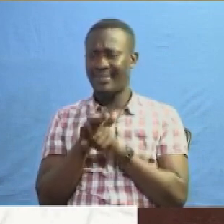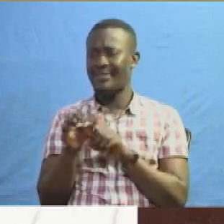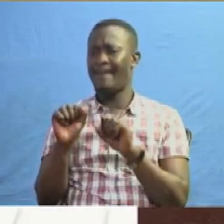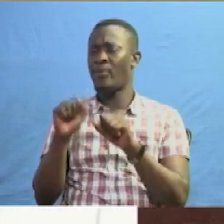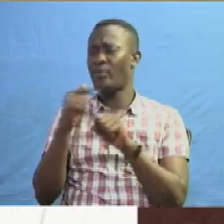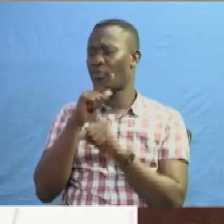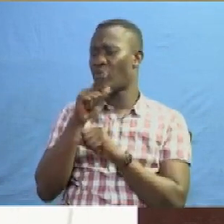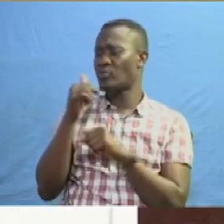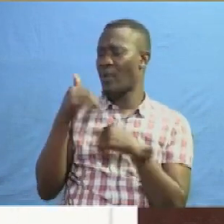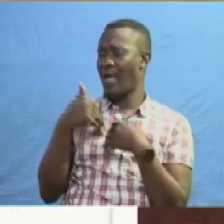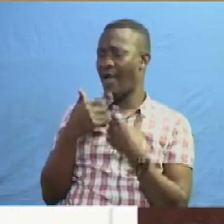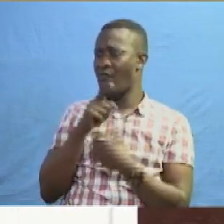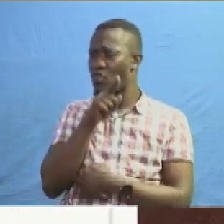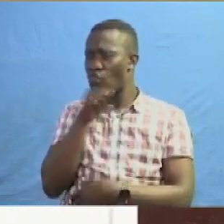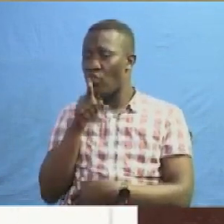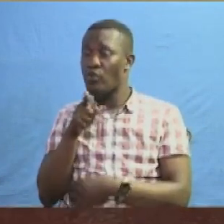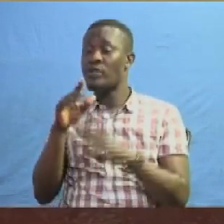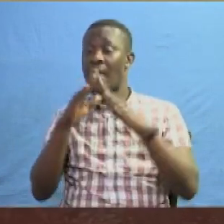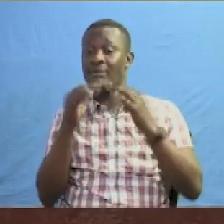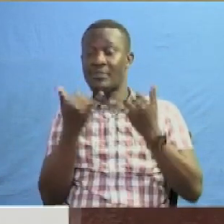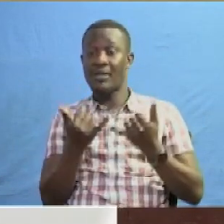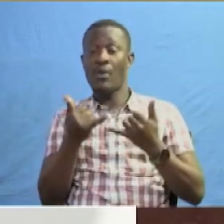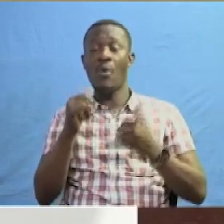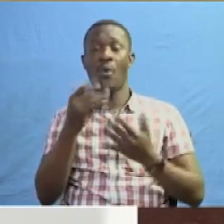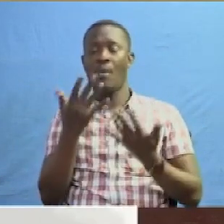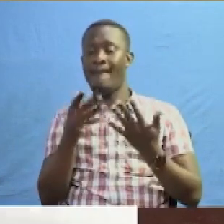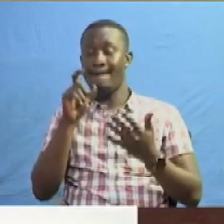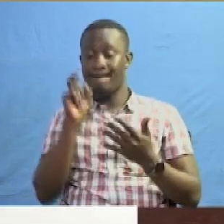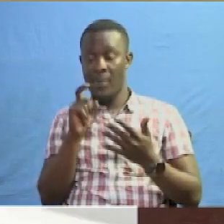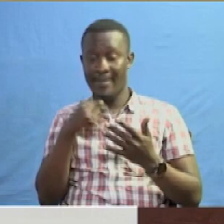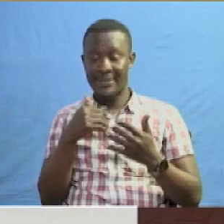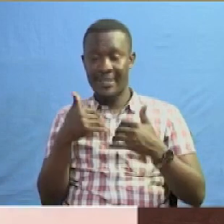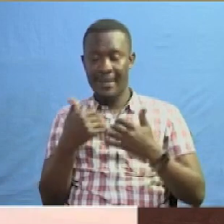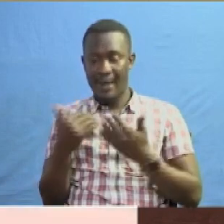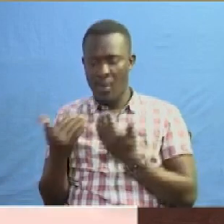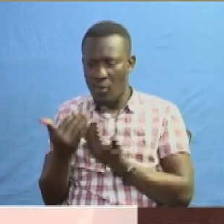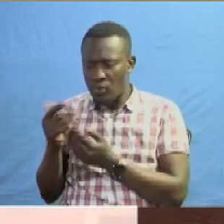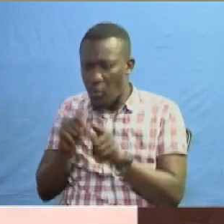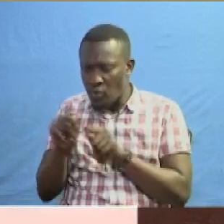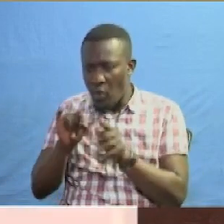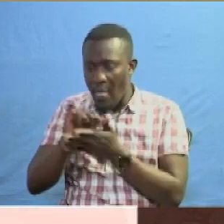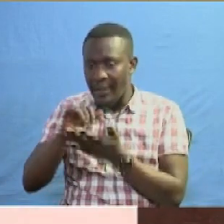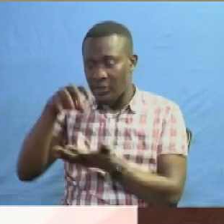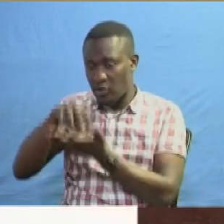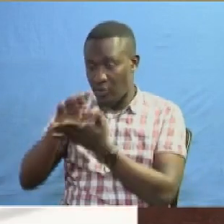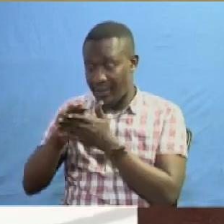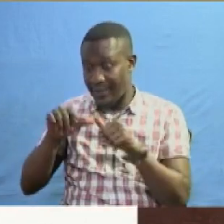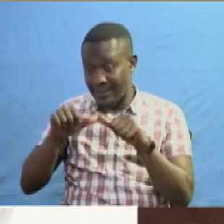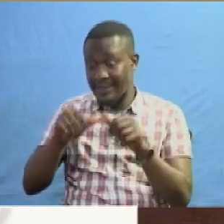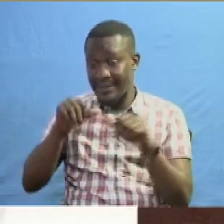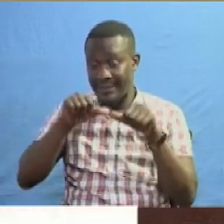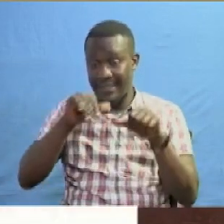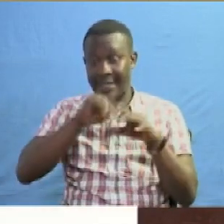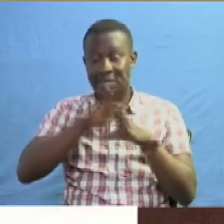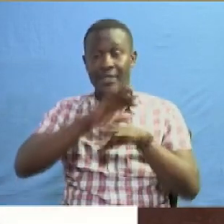of us who have those houses, now, because we must contain a situation, let us stay in the school compound. Let us